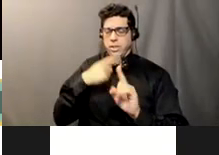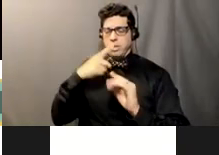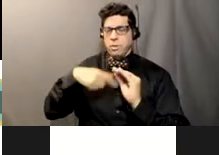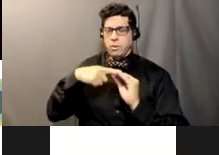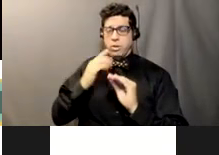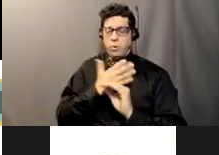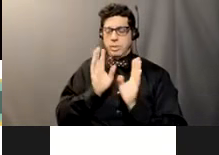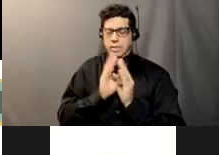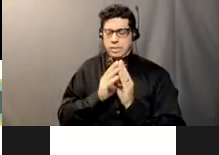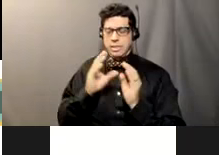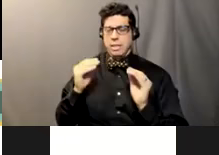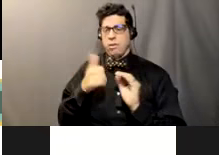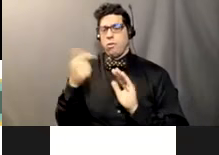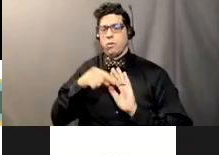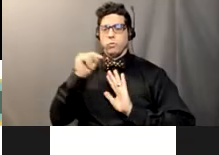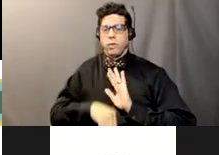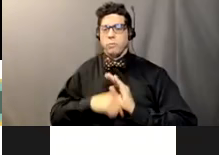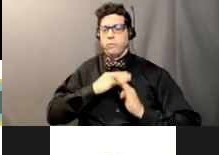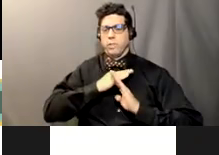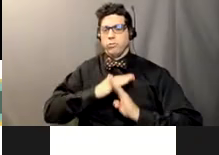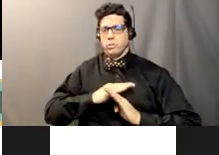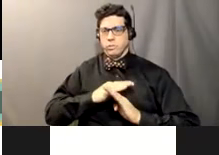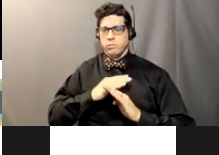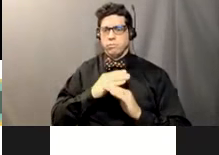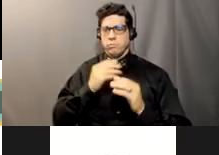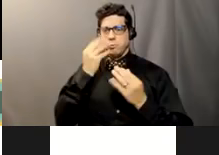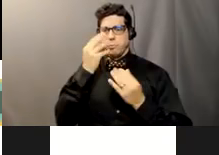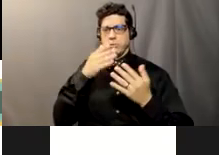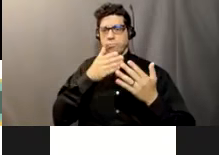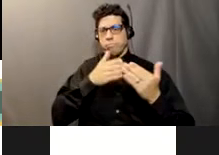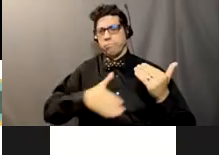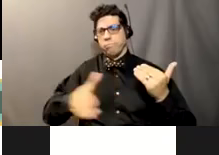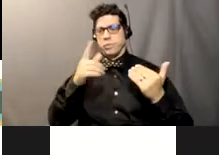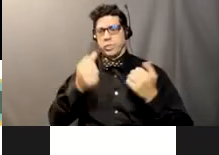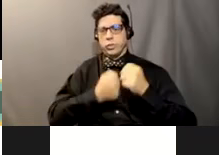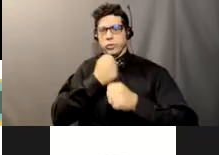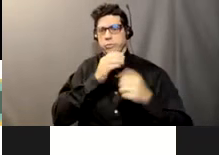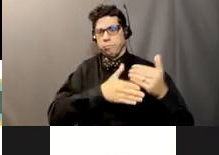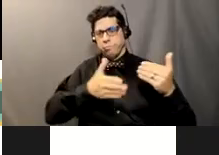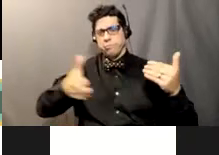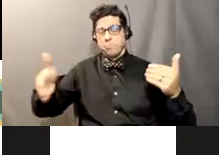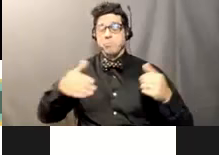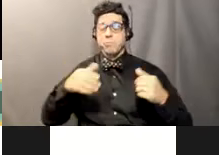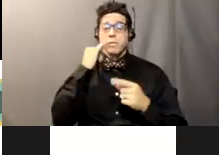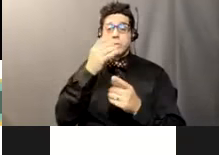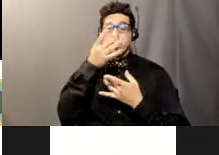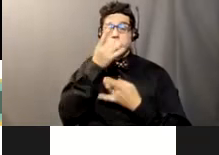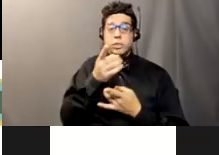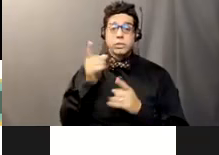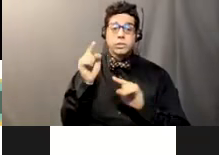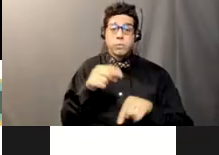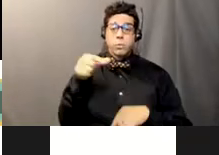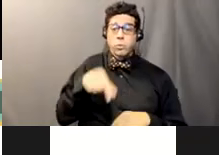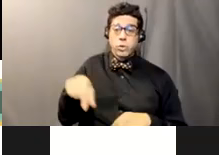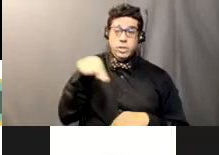as well as other suicide prevention related information throughout the year. And so if you have interest in not only coming to quarterly meetings,